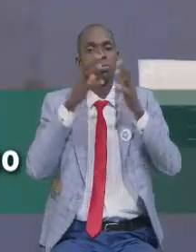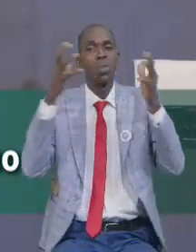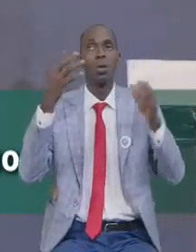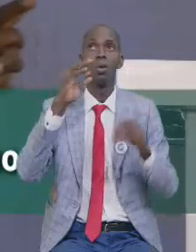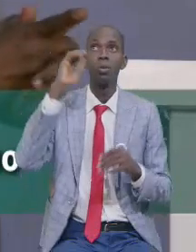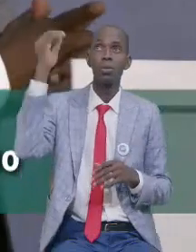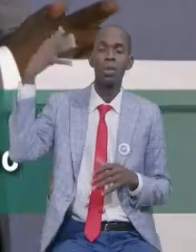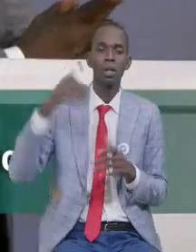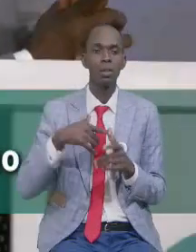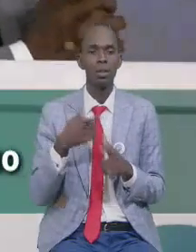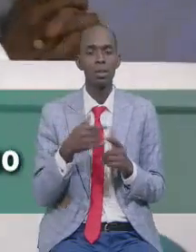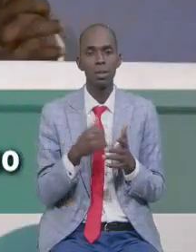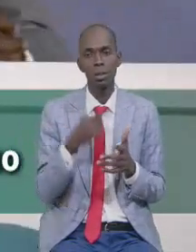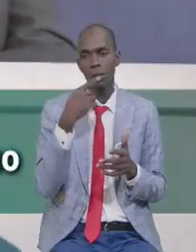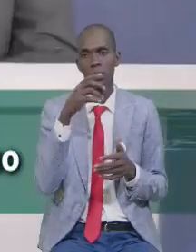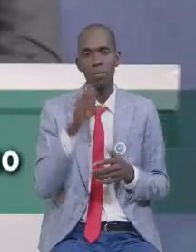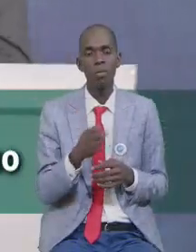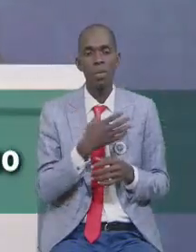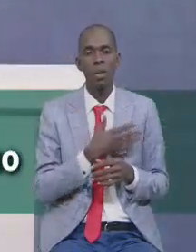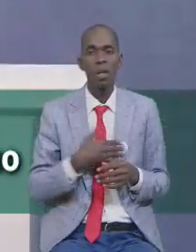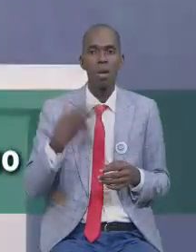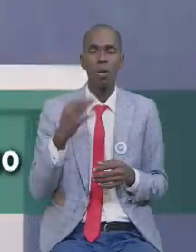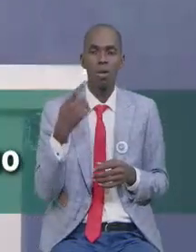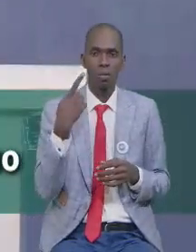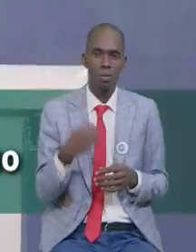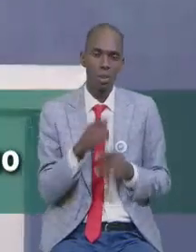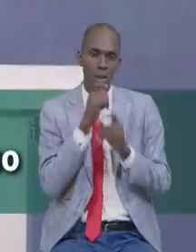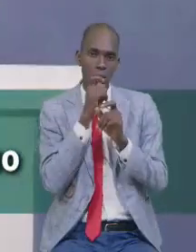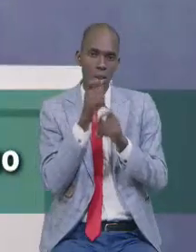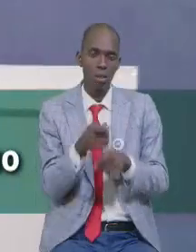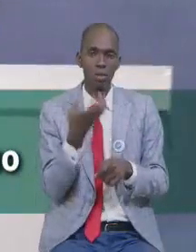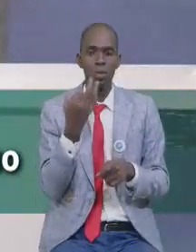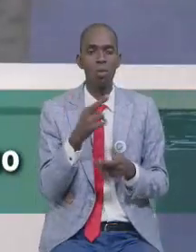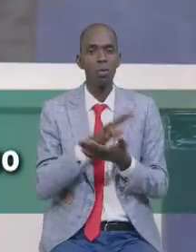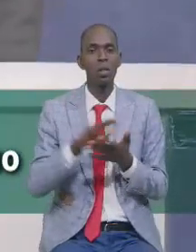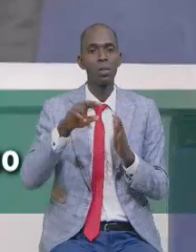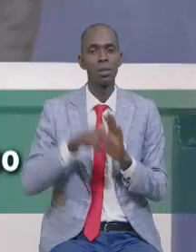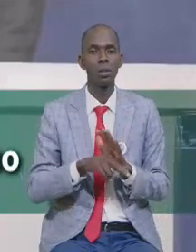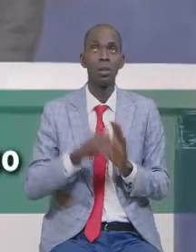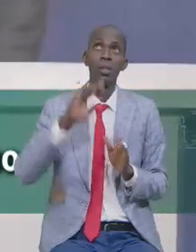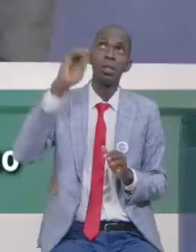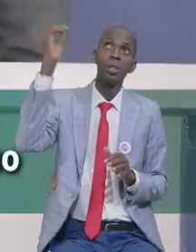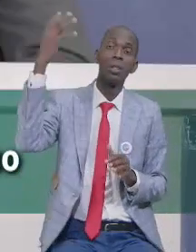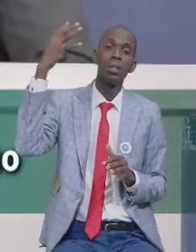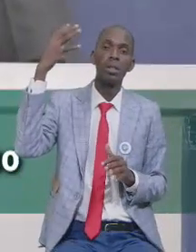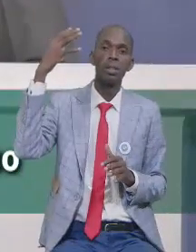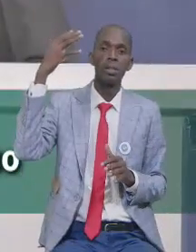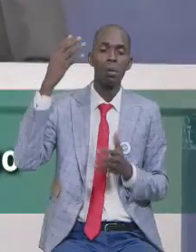it says, and of the gift of righteousness. Grace